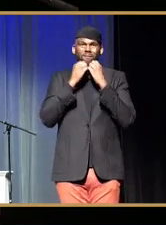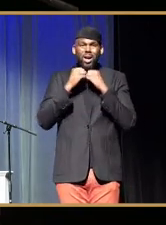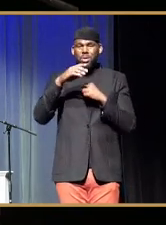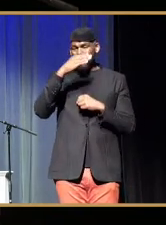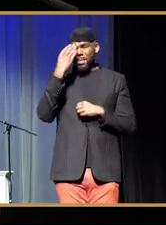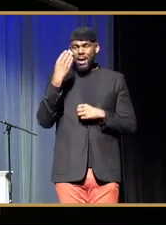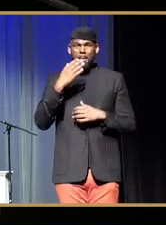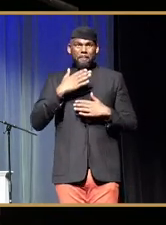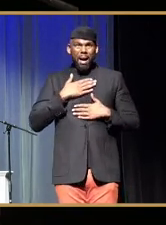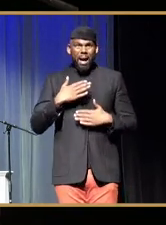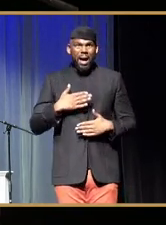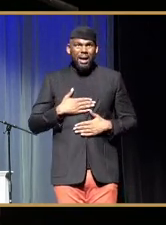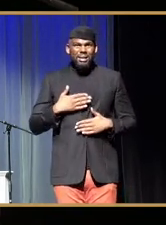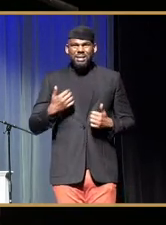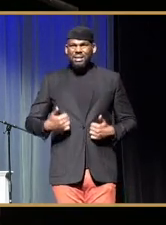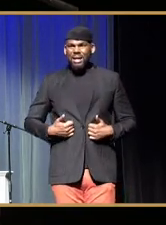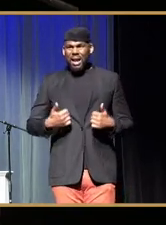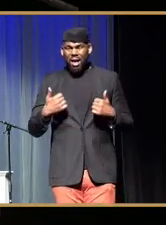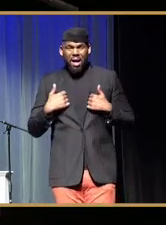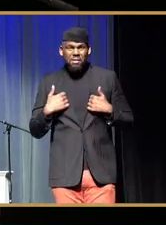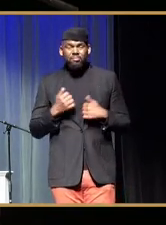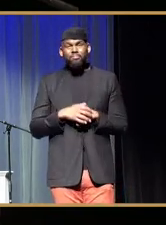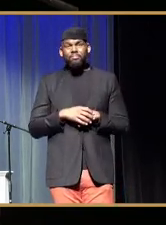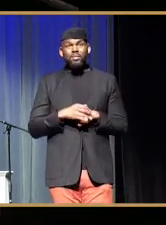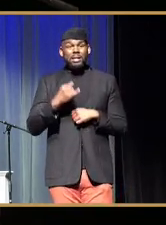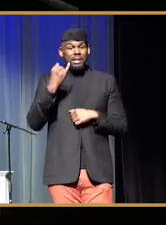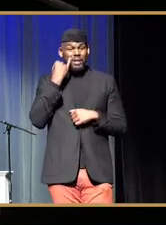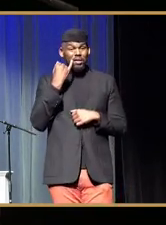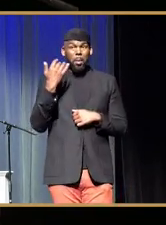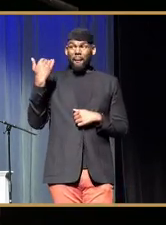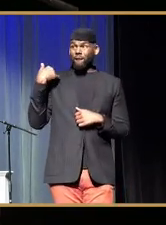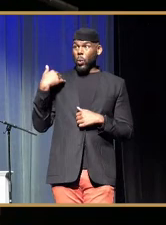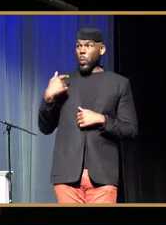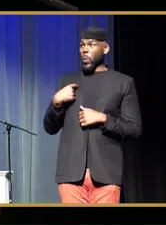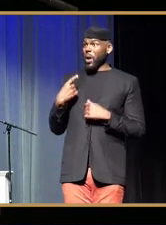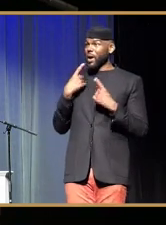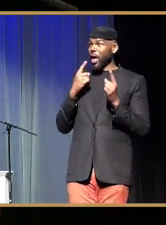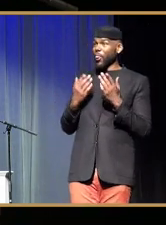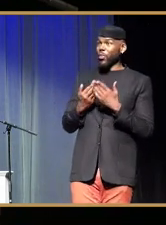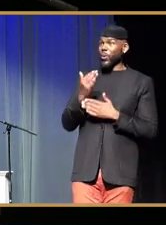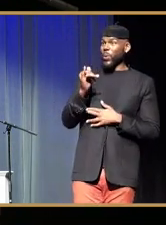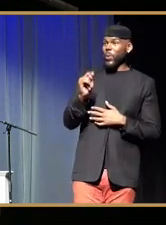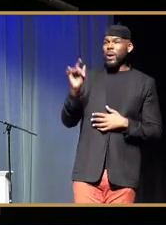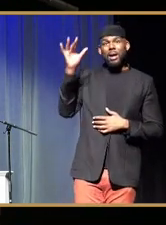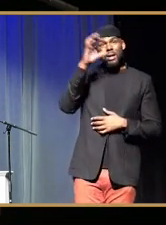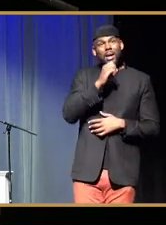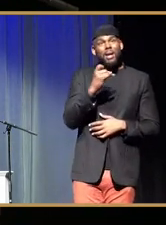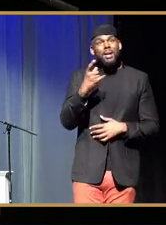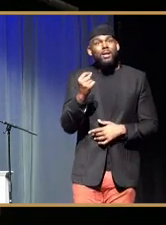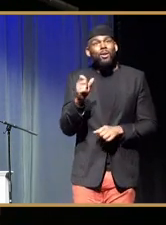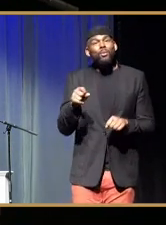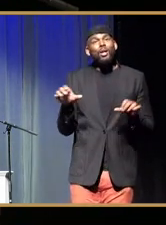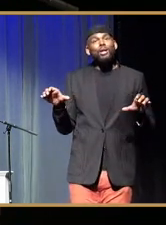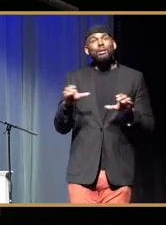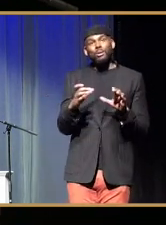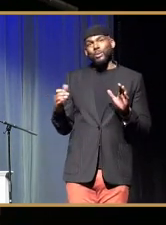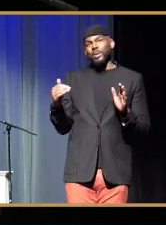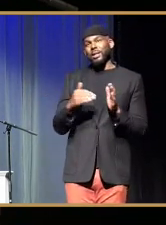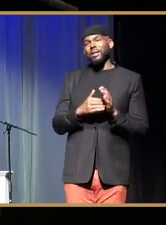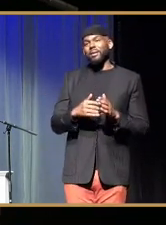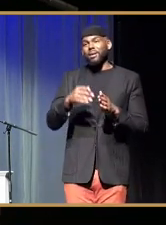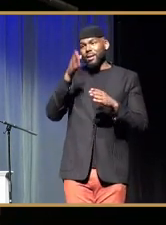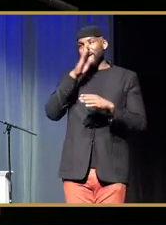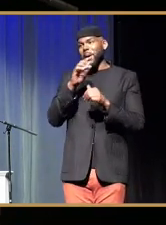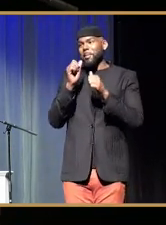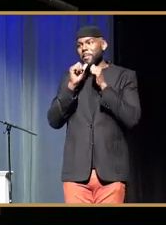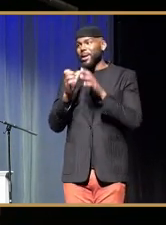life in the public square. And if we got through it before, guess what? We can do it again. God